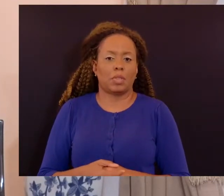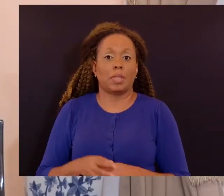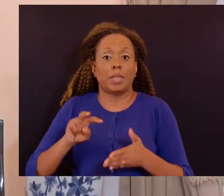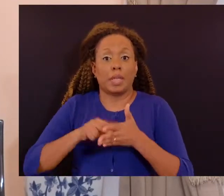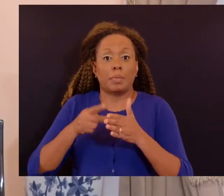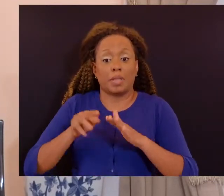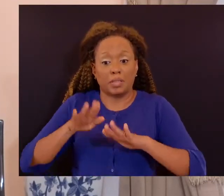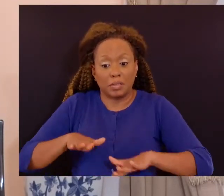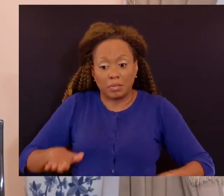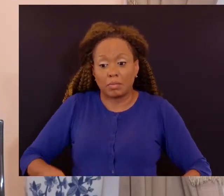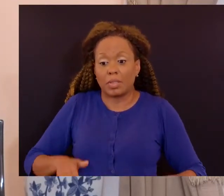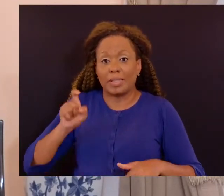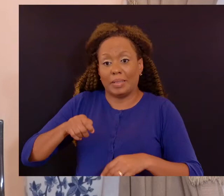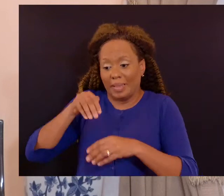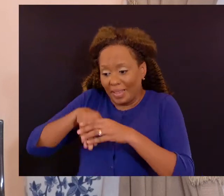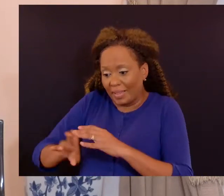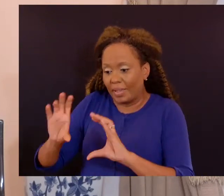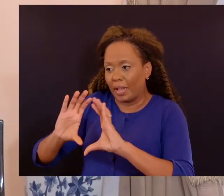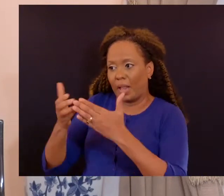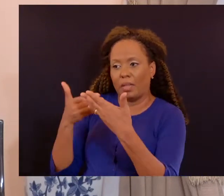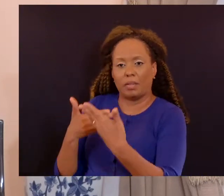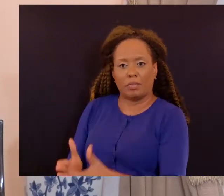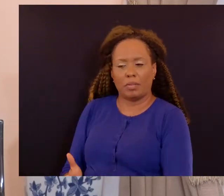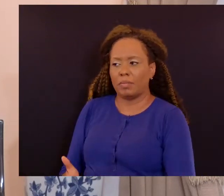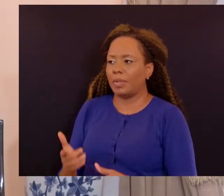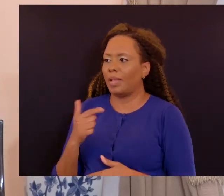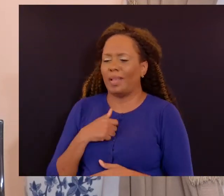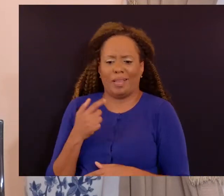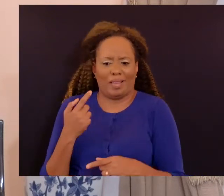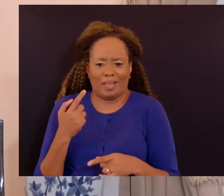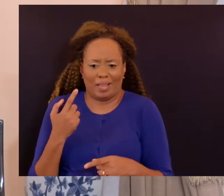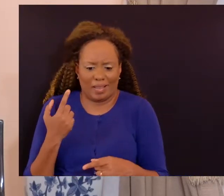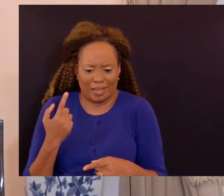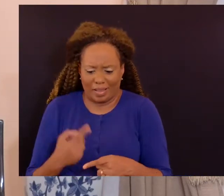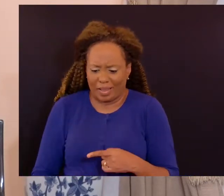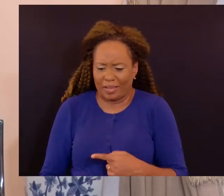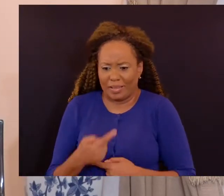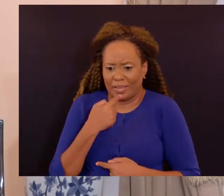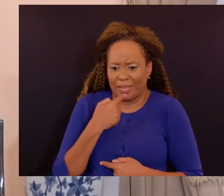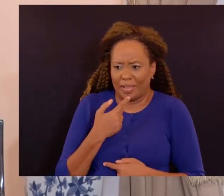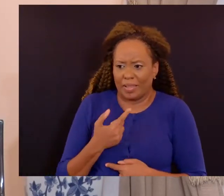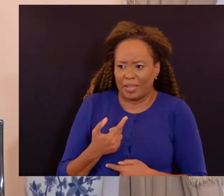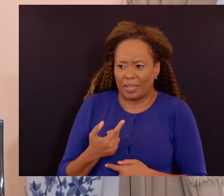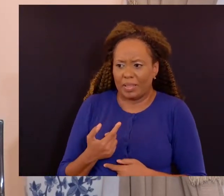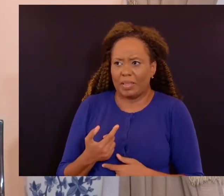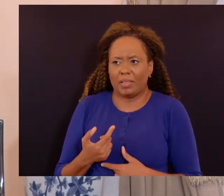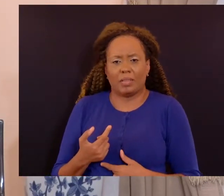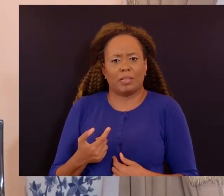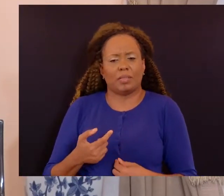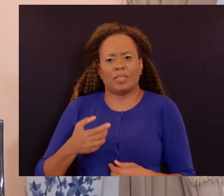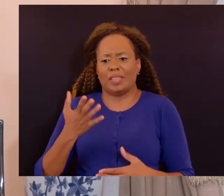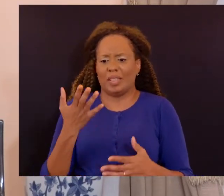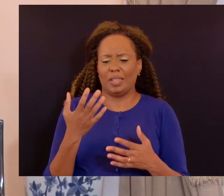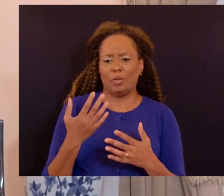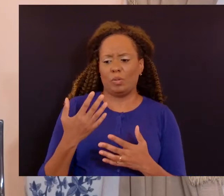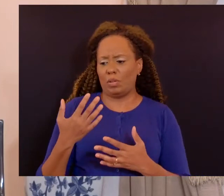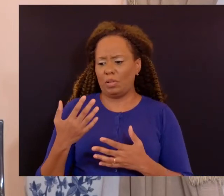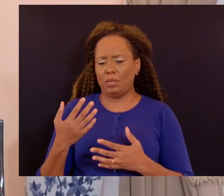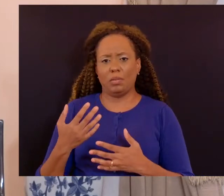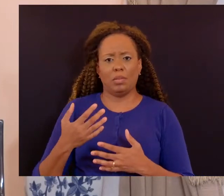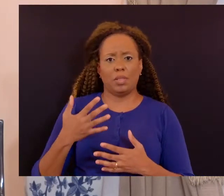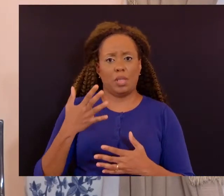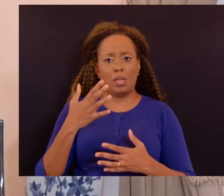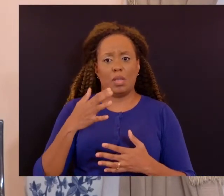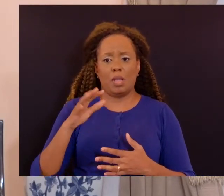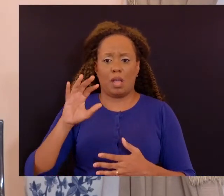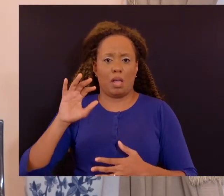and wanting to come to school, because I cannot define education by a school year. I got to define education by the